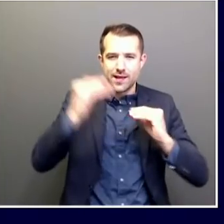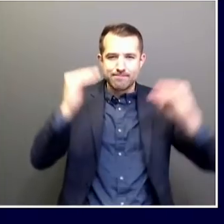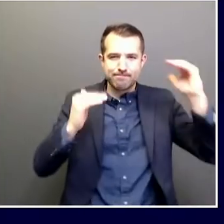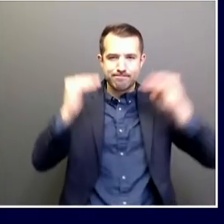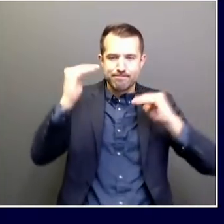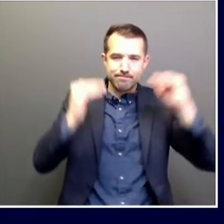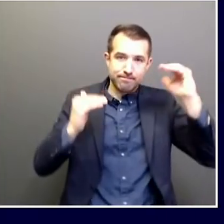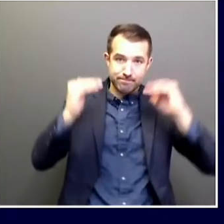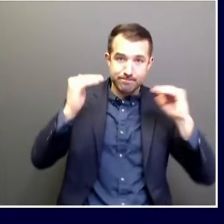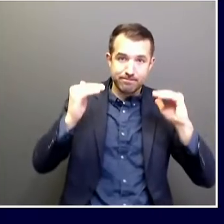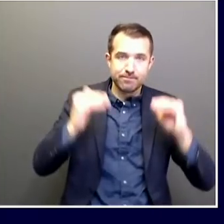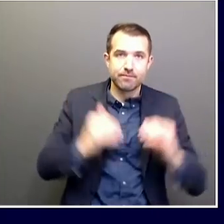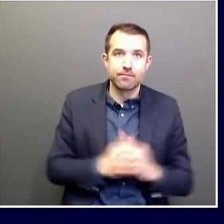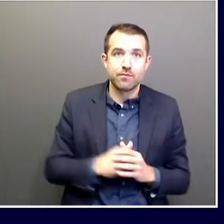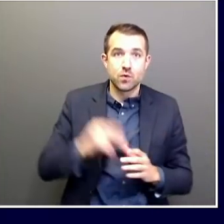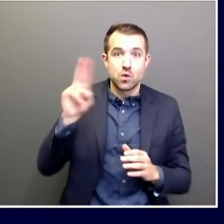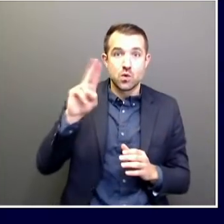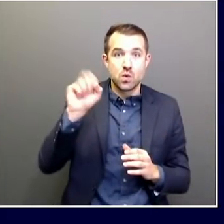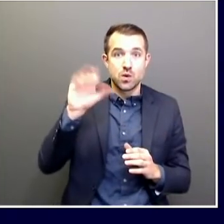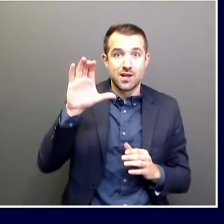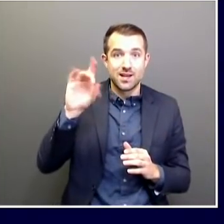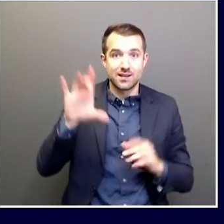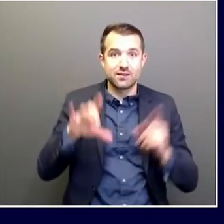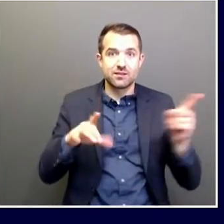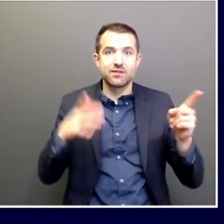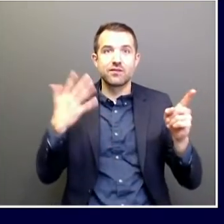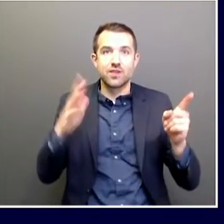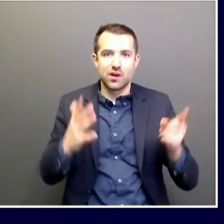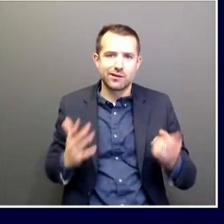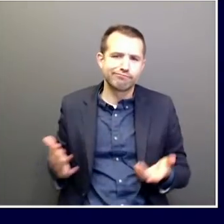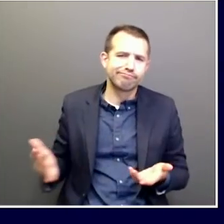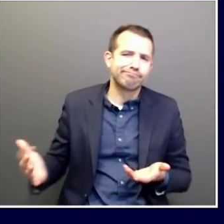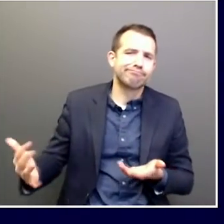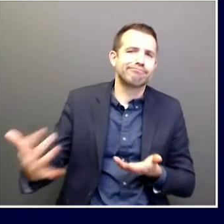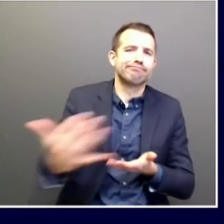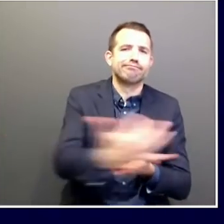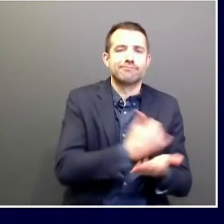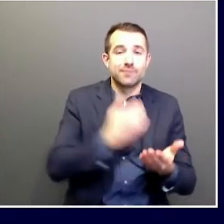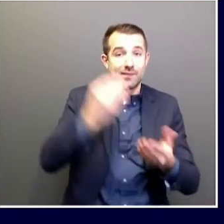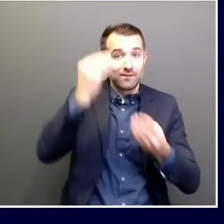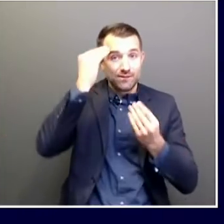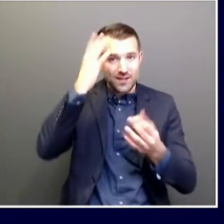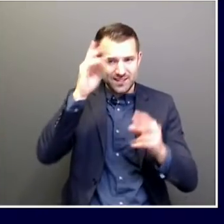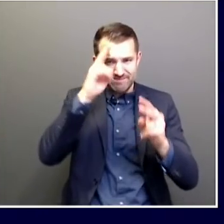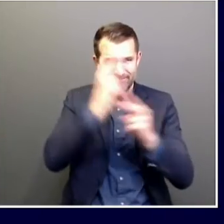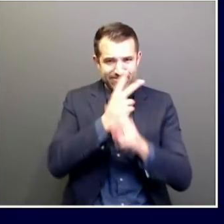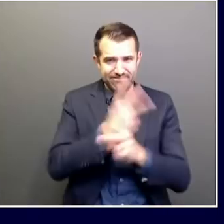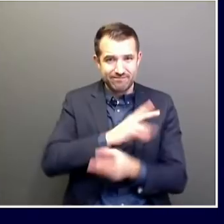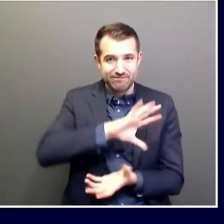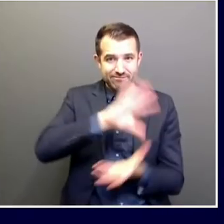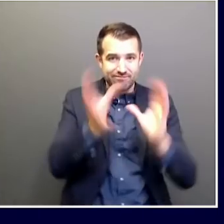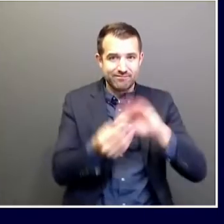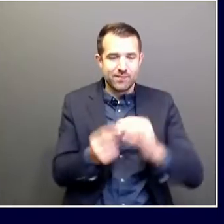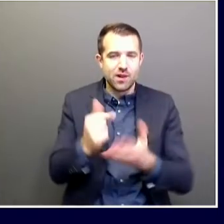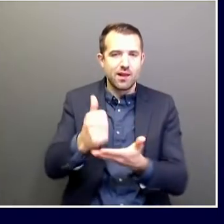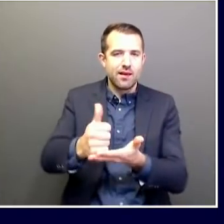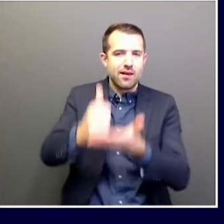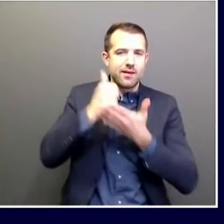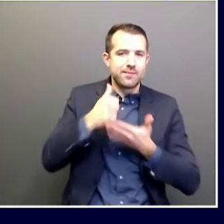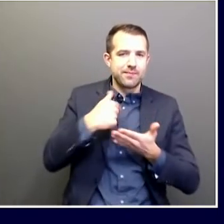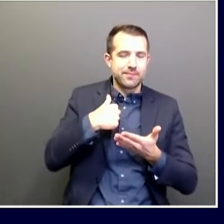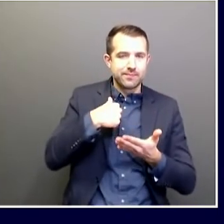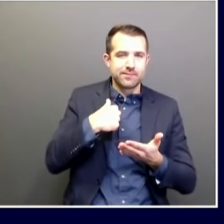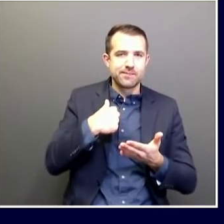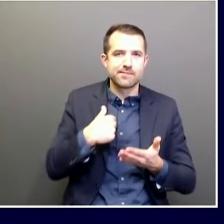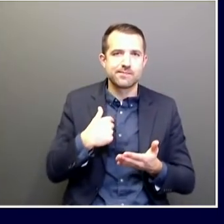level. And right now, across the country, your likelihood of landing in the hospital with COVID-19